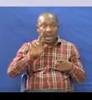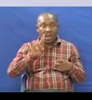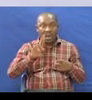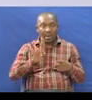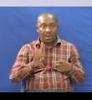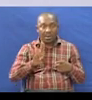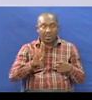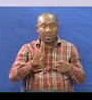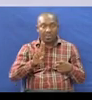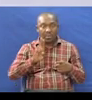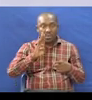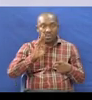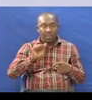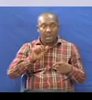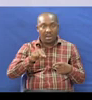Nyarubanja.